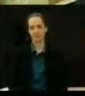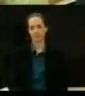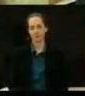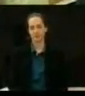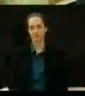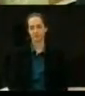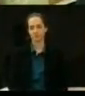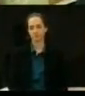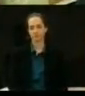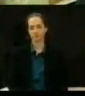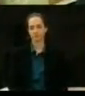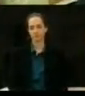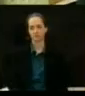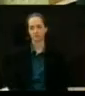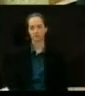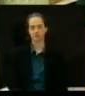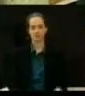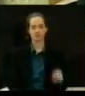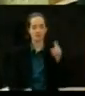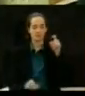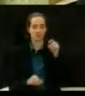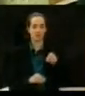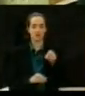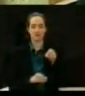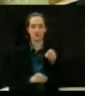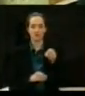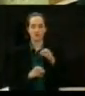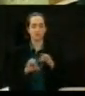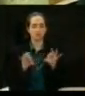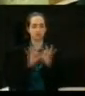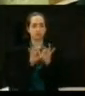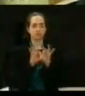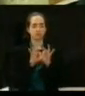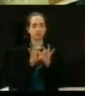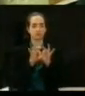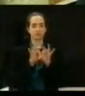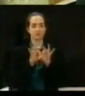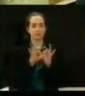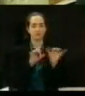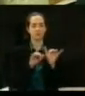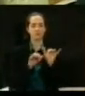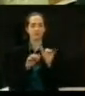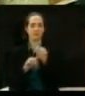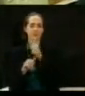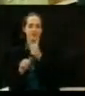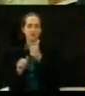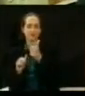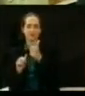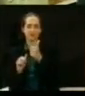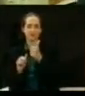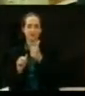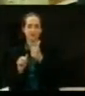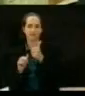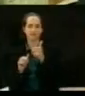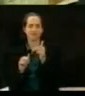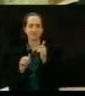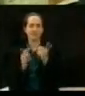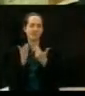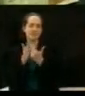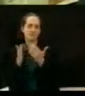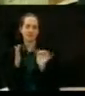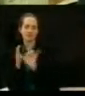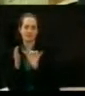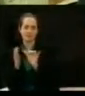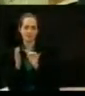This is a very important document. It's also a sister document of the 1983 ordinance that has been adopted by